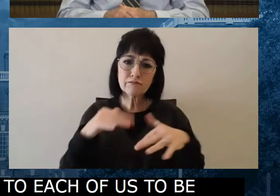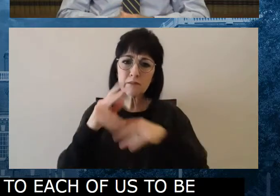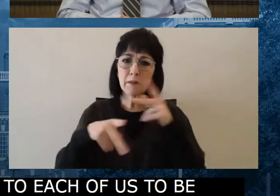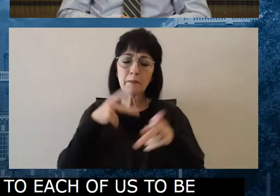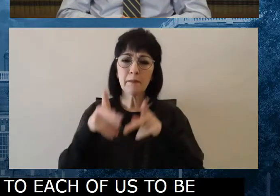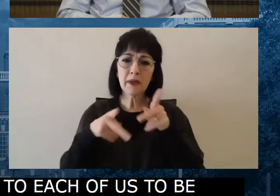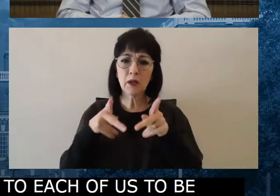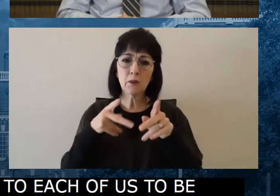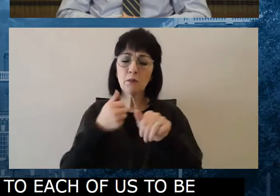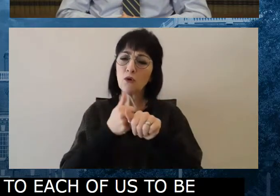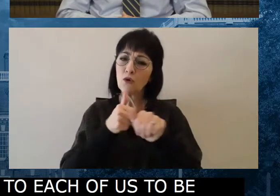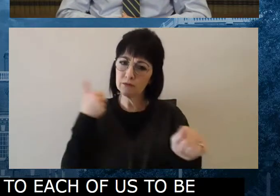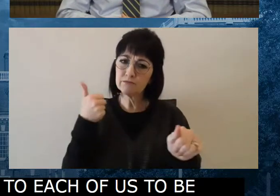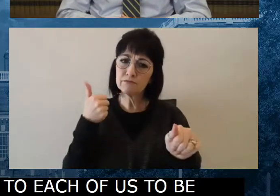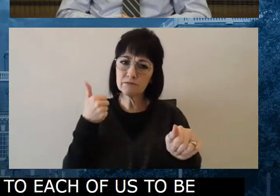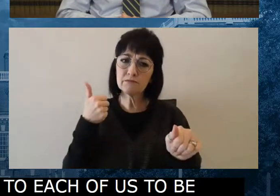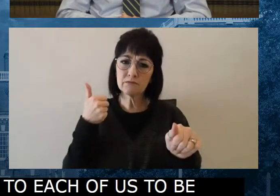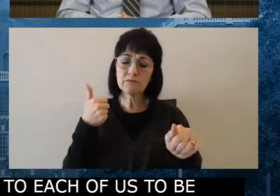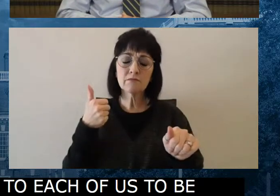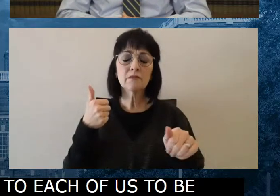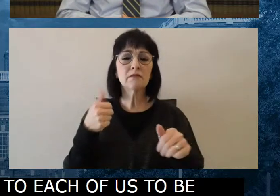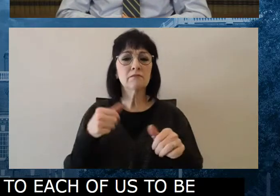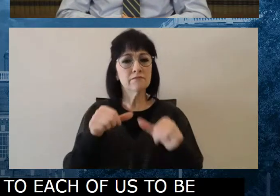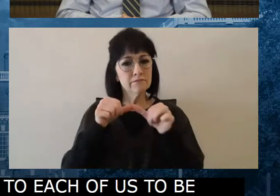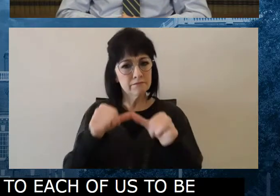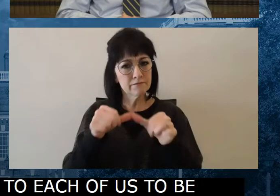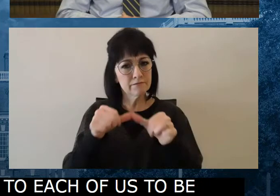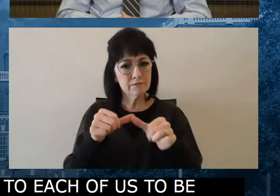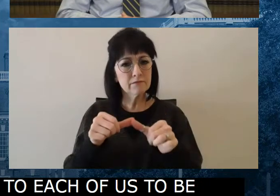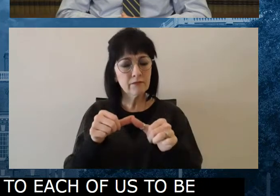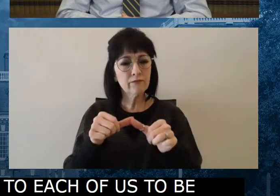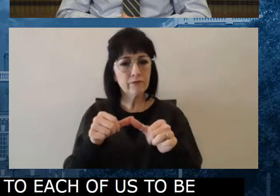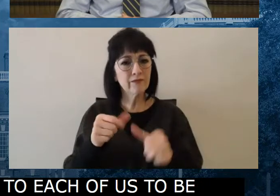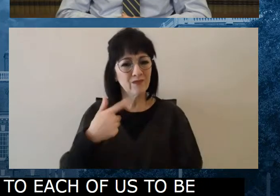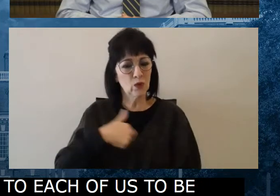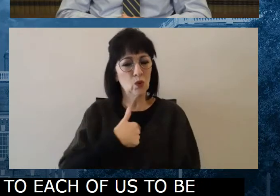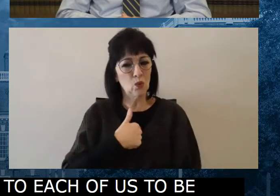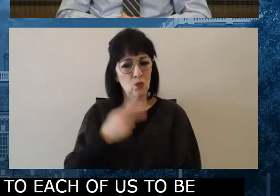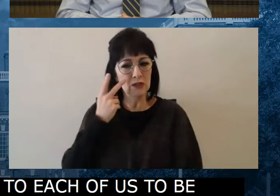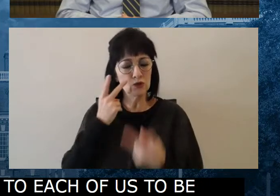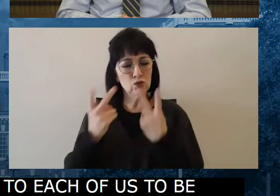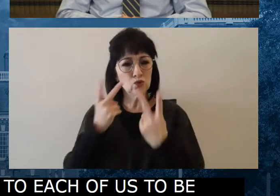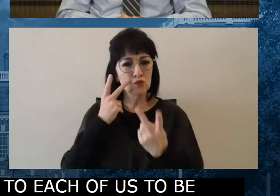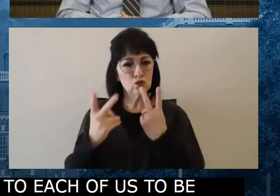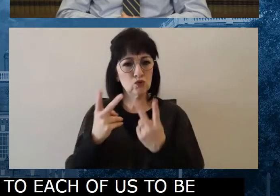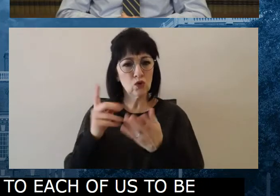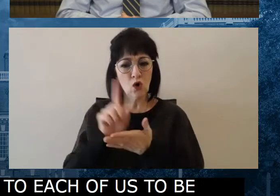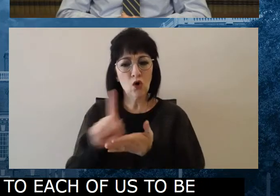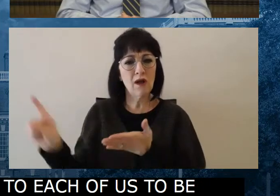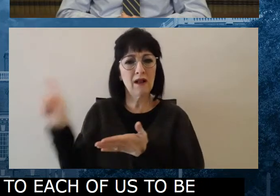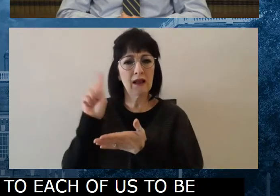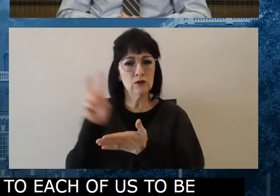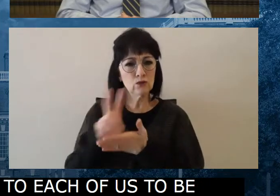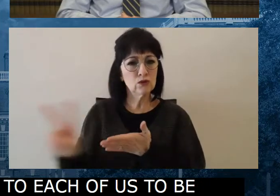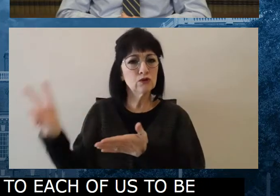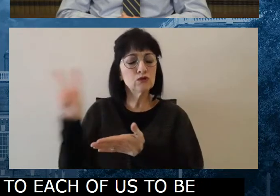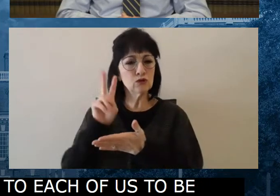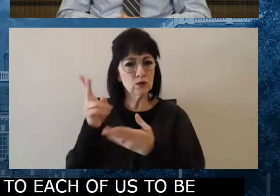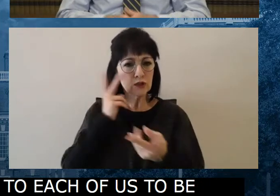have seen over the last couple weeks an outbreak in cases among students at the University of